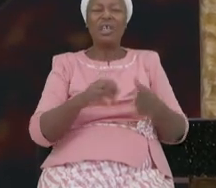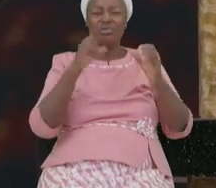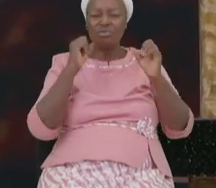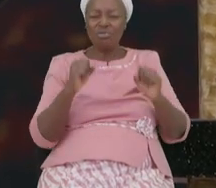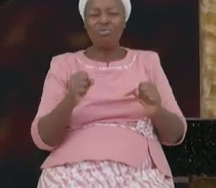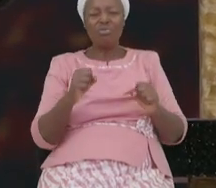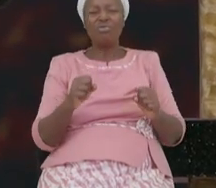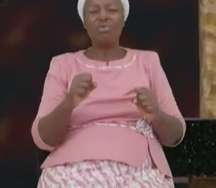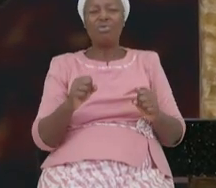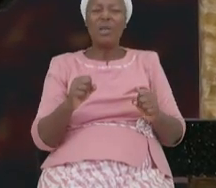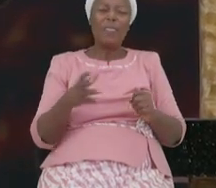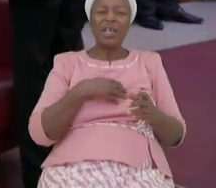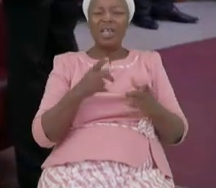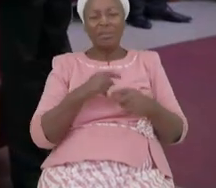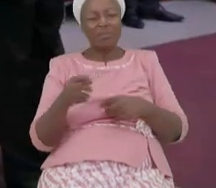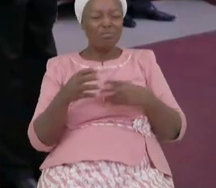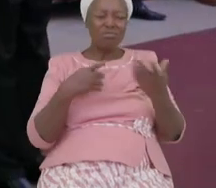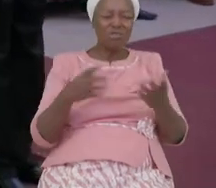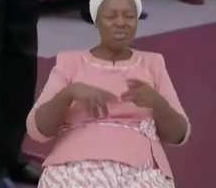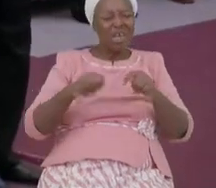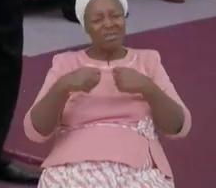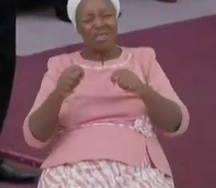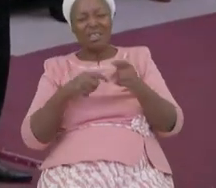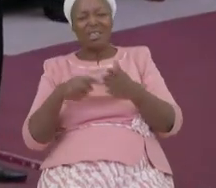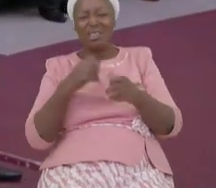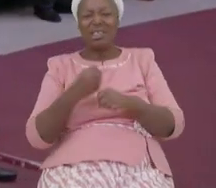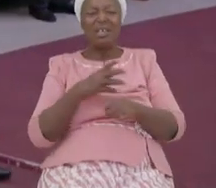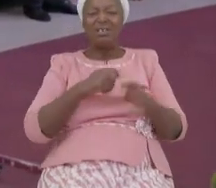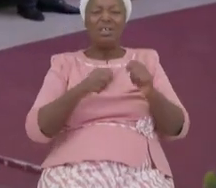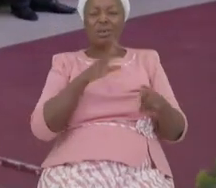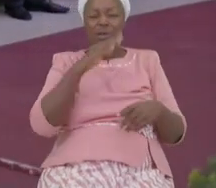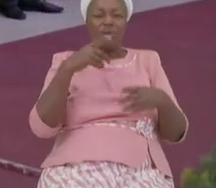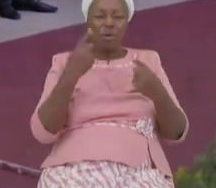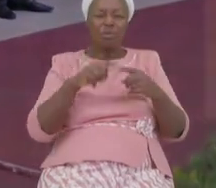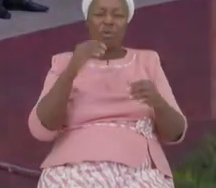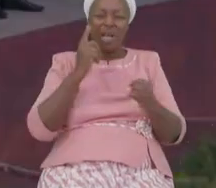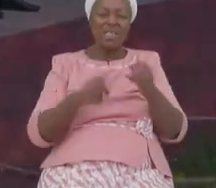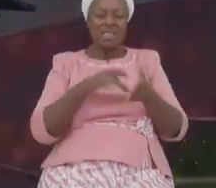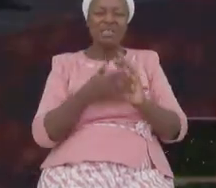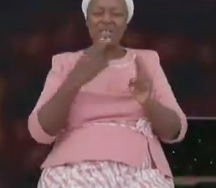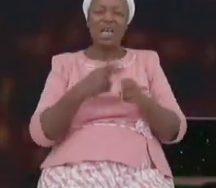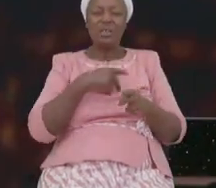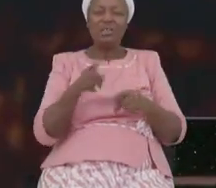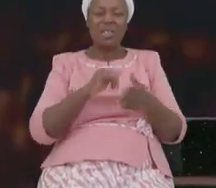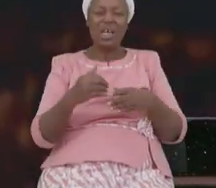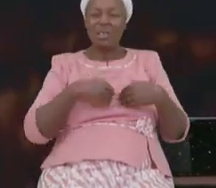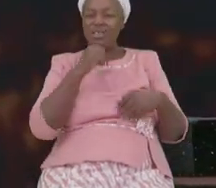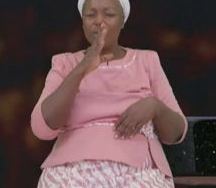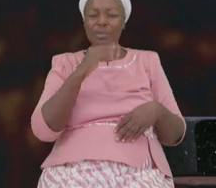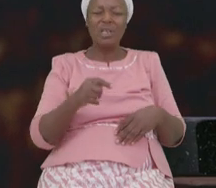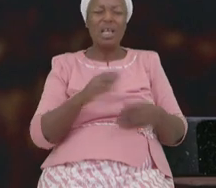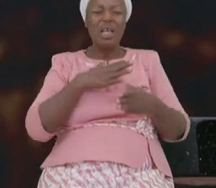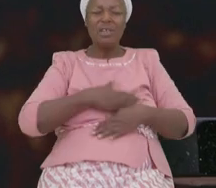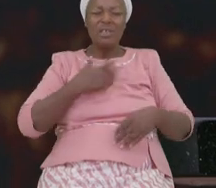year, struggling will come to an end. And those who have not been enjoying your peace in